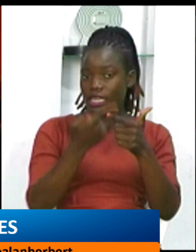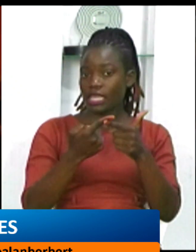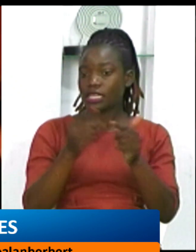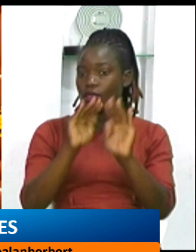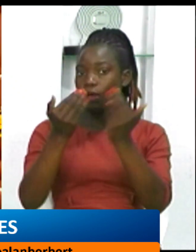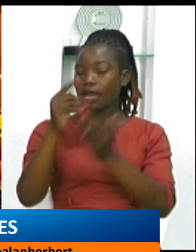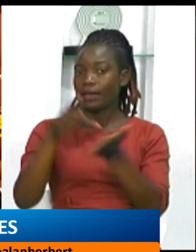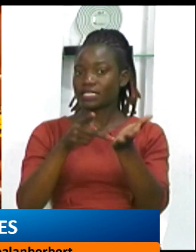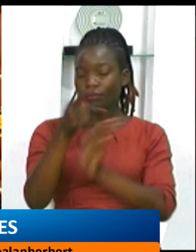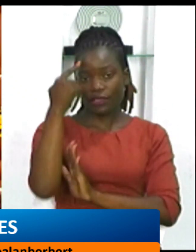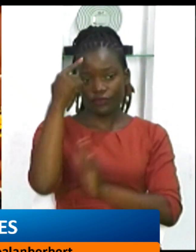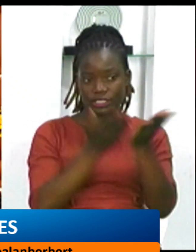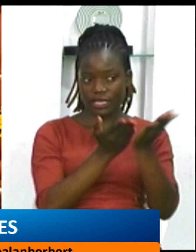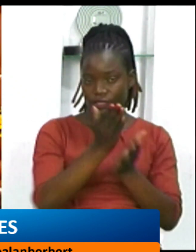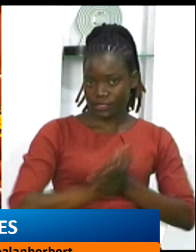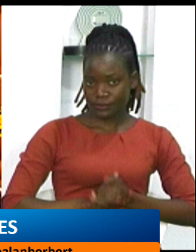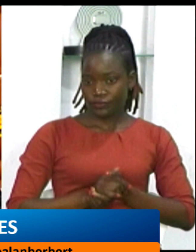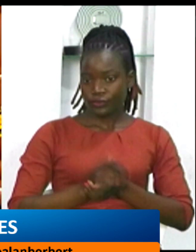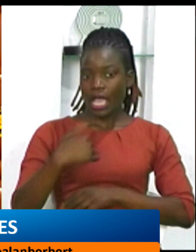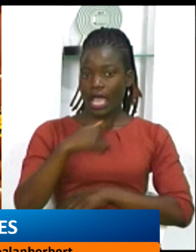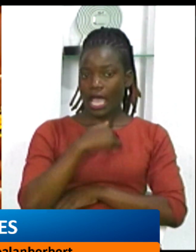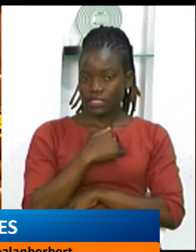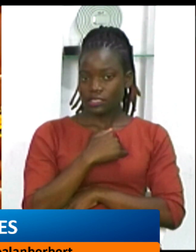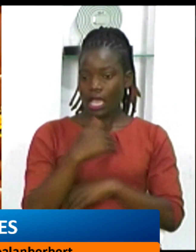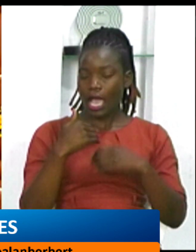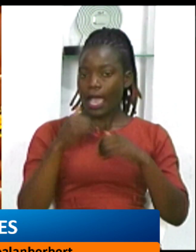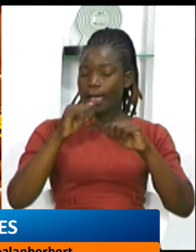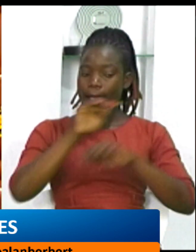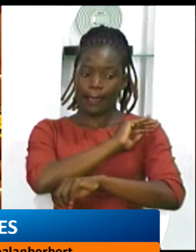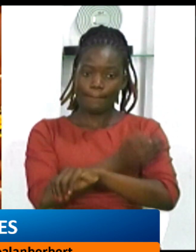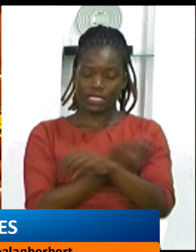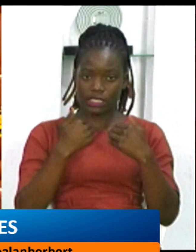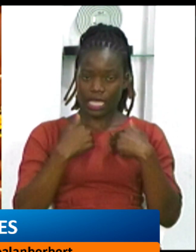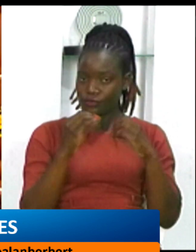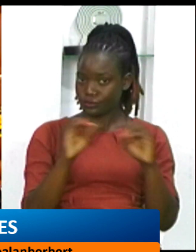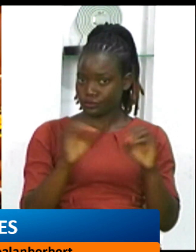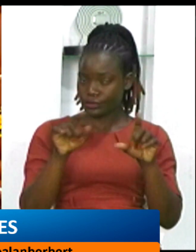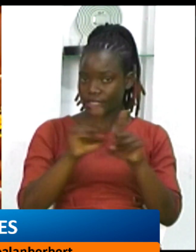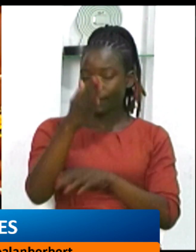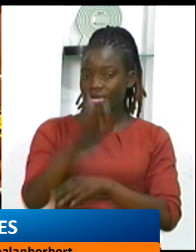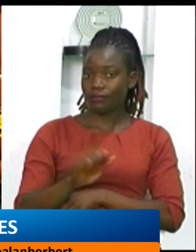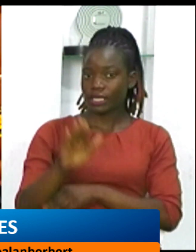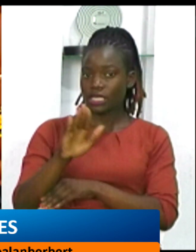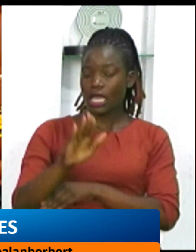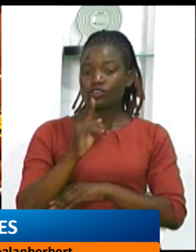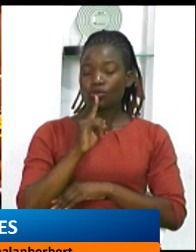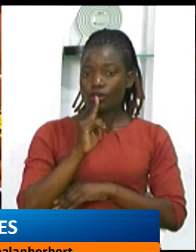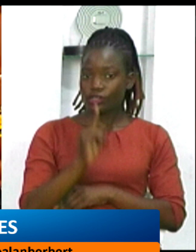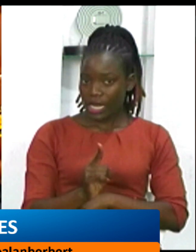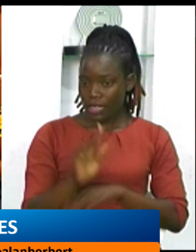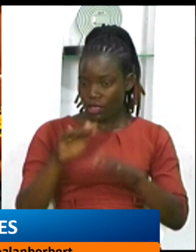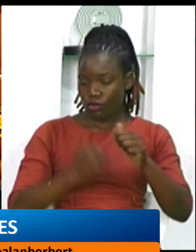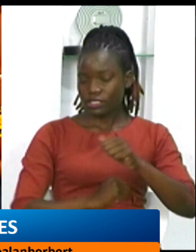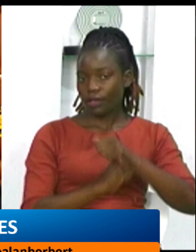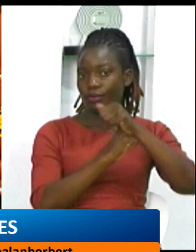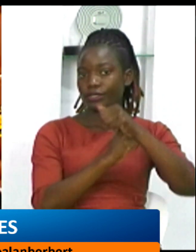pay for our servicemen. We have got no capacity as a house to authorize or purport to authorize